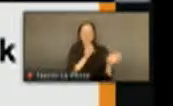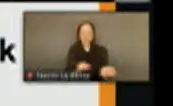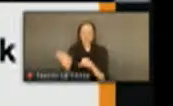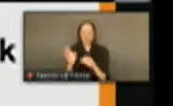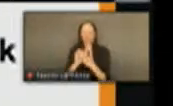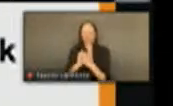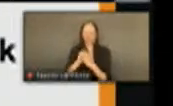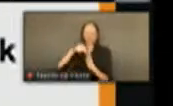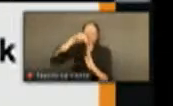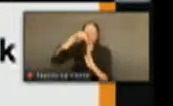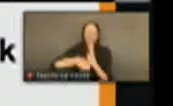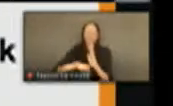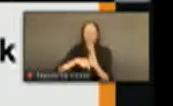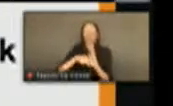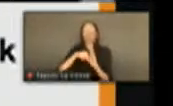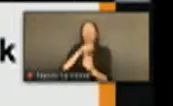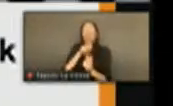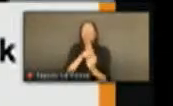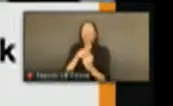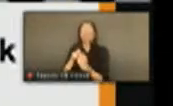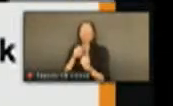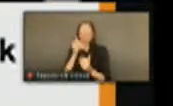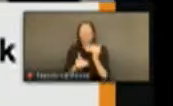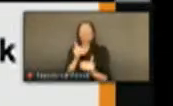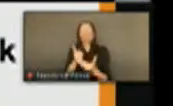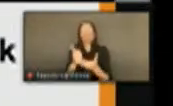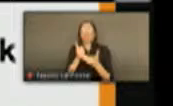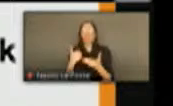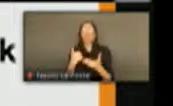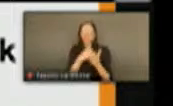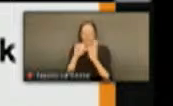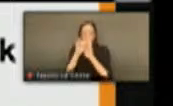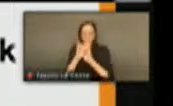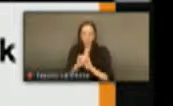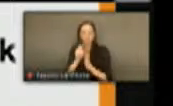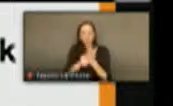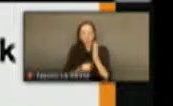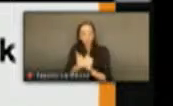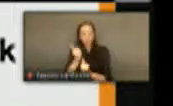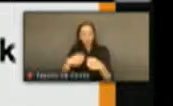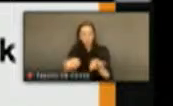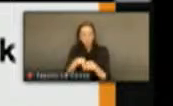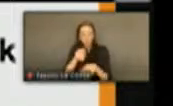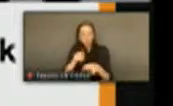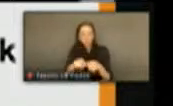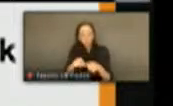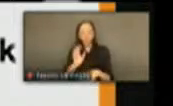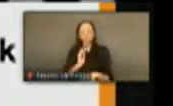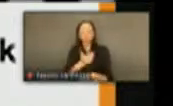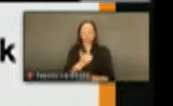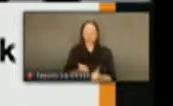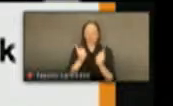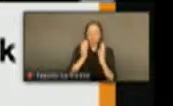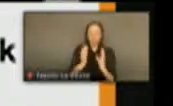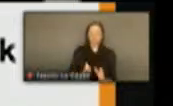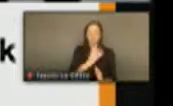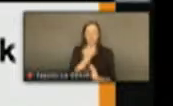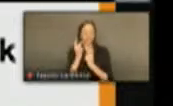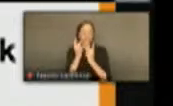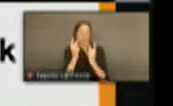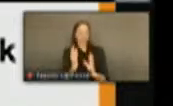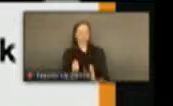what is most important to our residents and visitors. It's long-term and gives us the